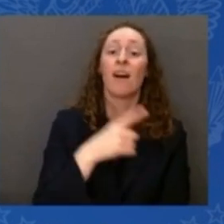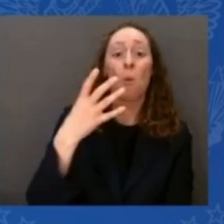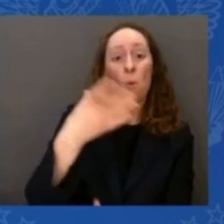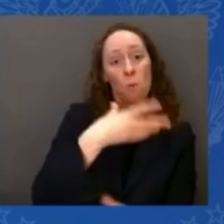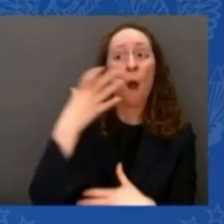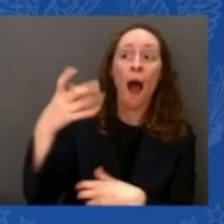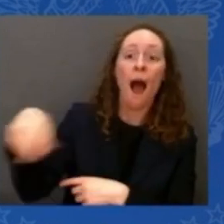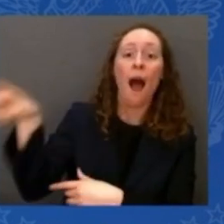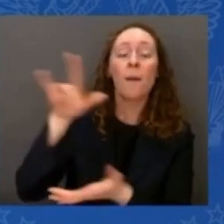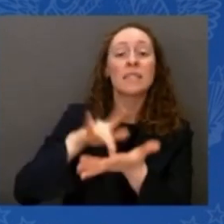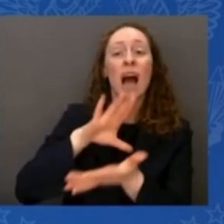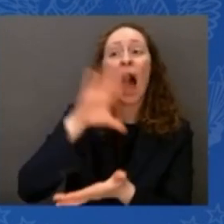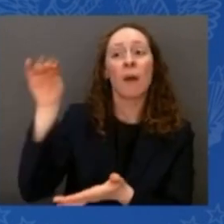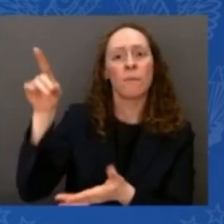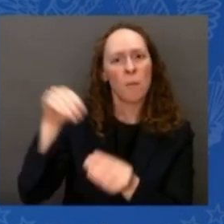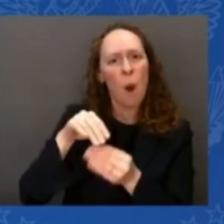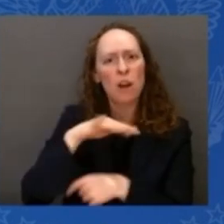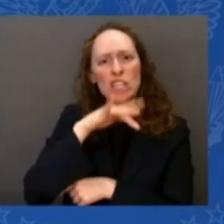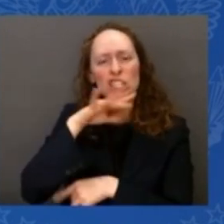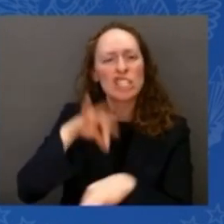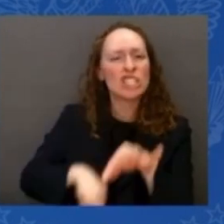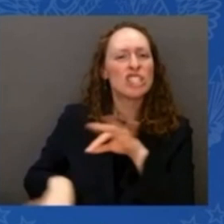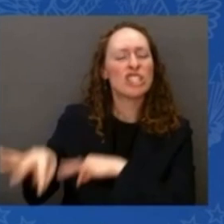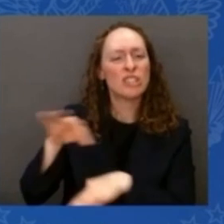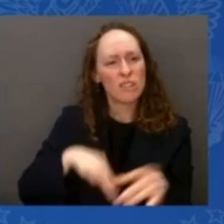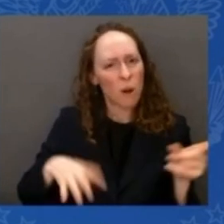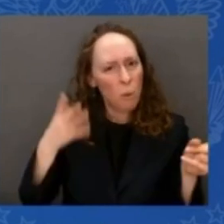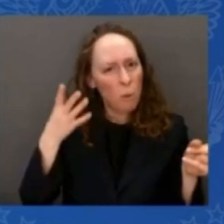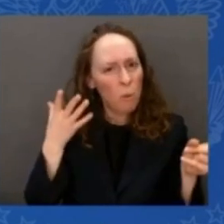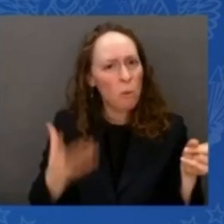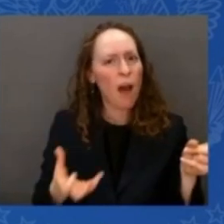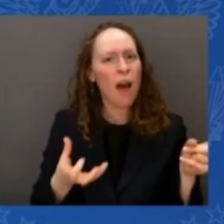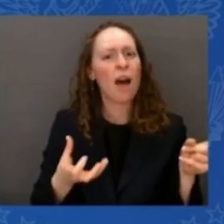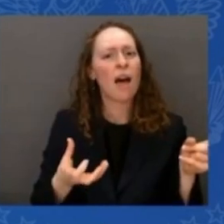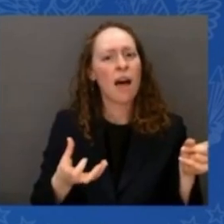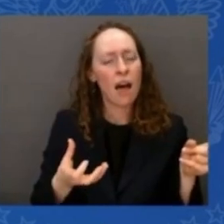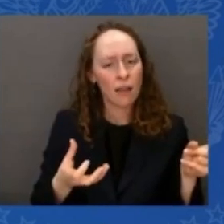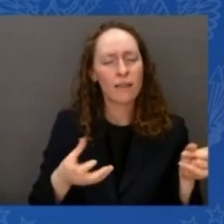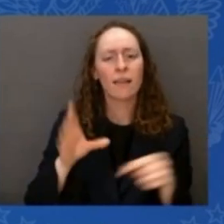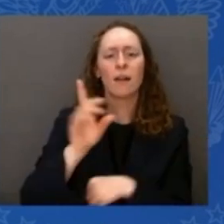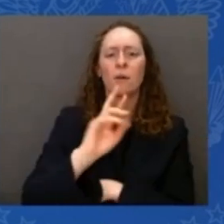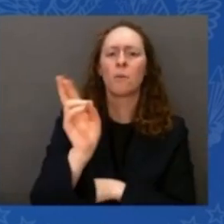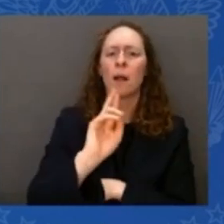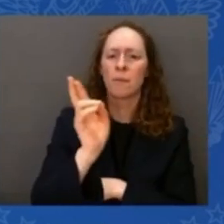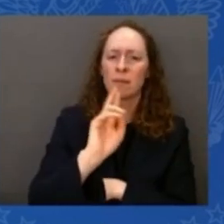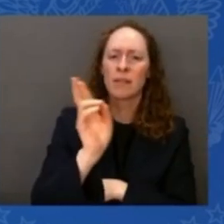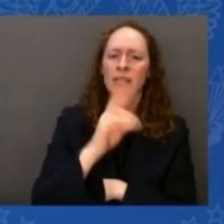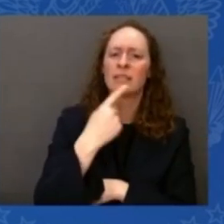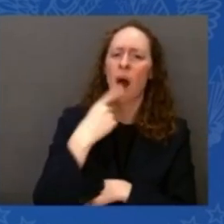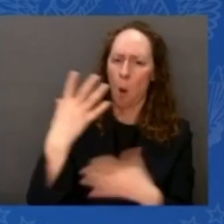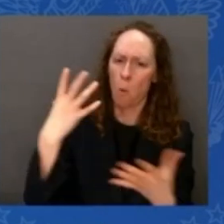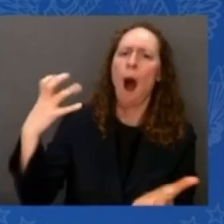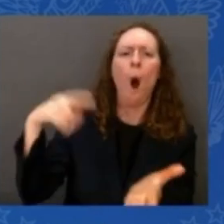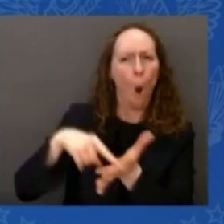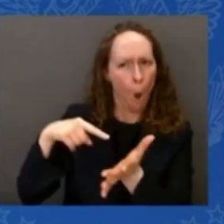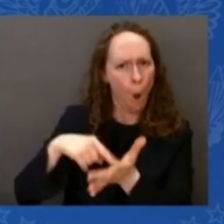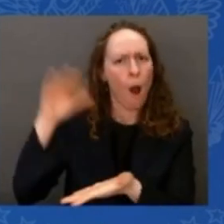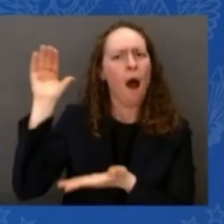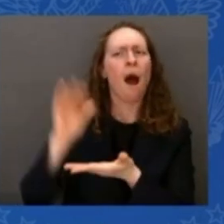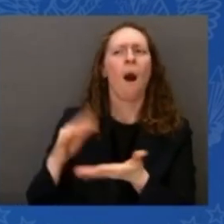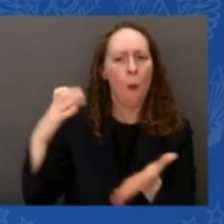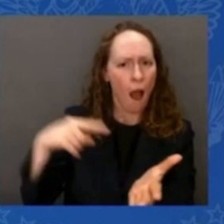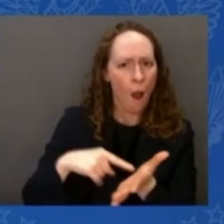deficit, but their plans actually would explode the deficit, how are they going to make the numbers add up? What are they going to